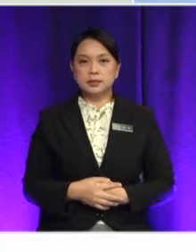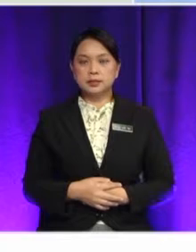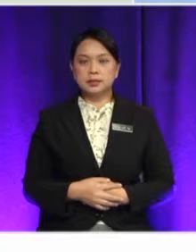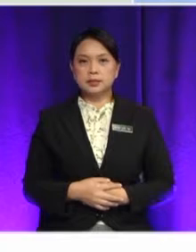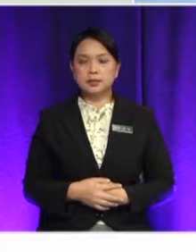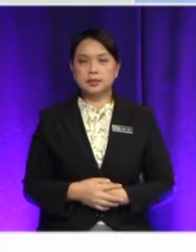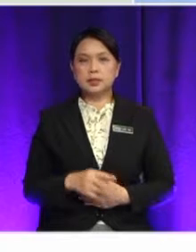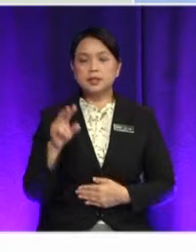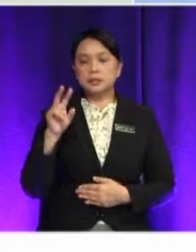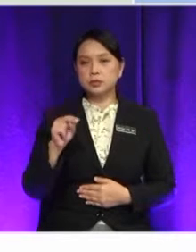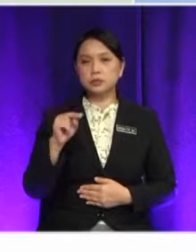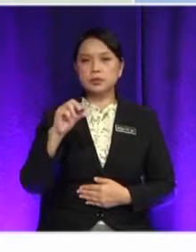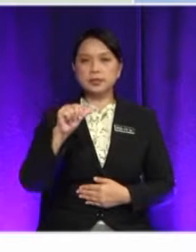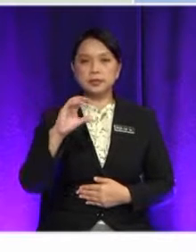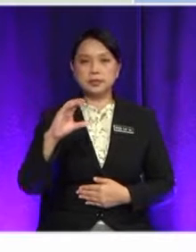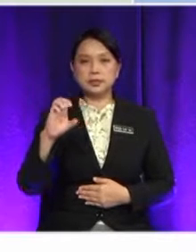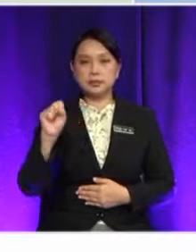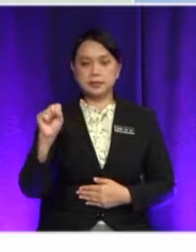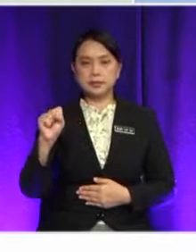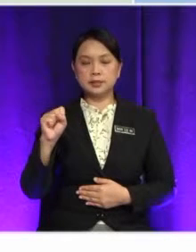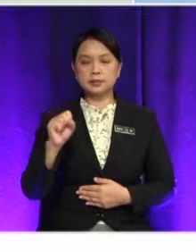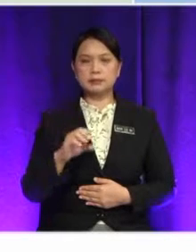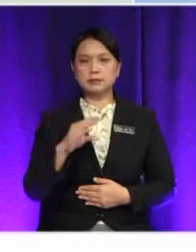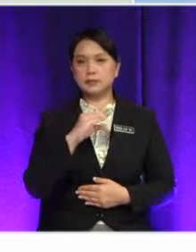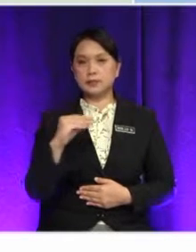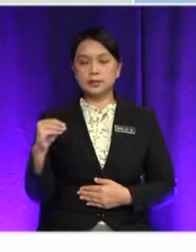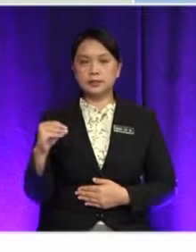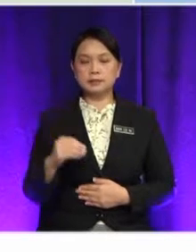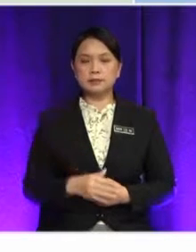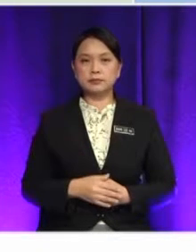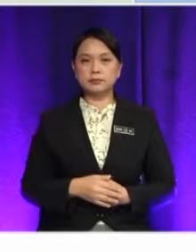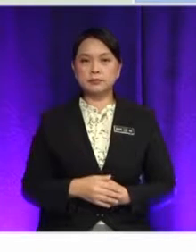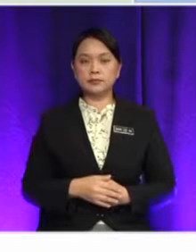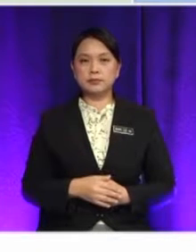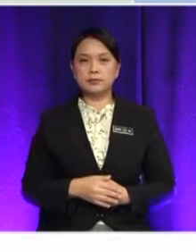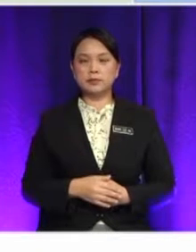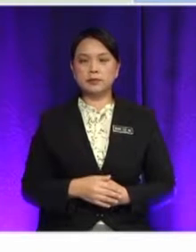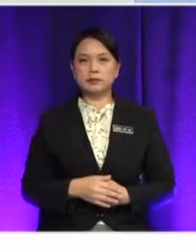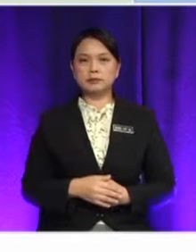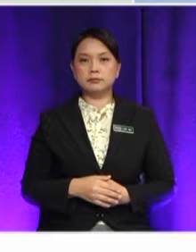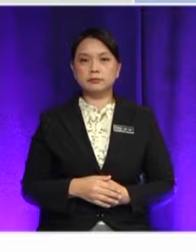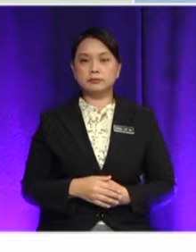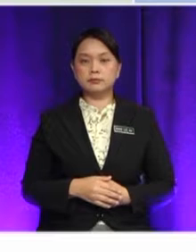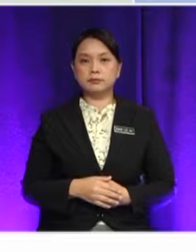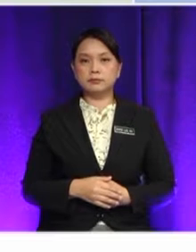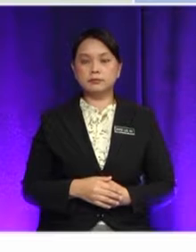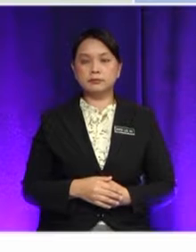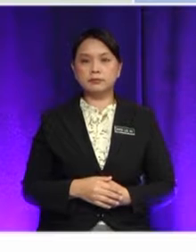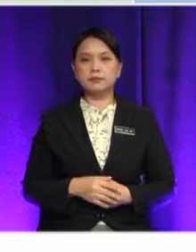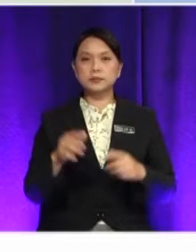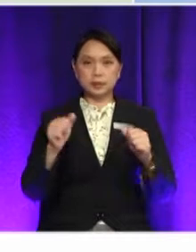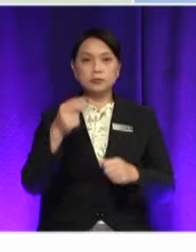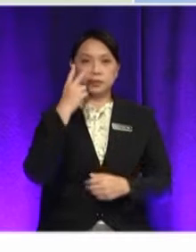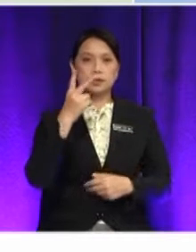are no access. Okay. And the keyword? And such as electricity. Exactly. So Shafika, can you see Yep. how it